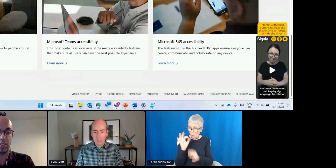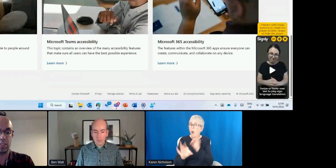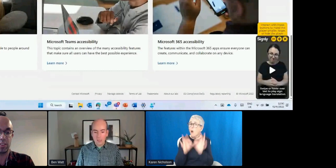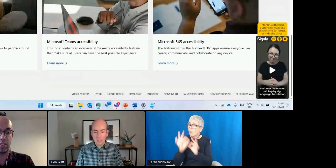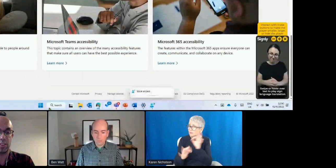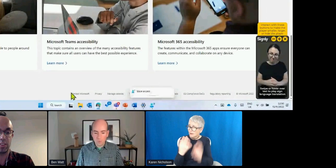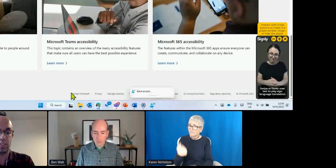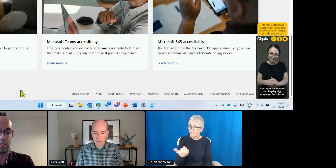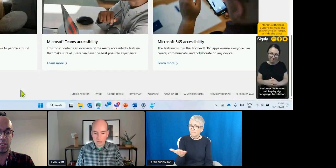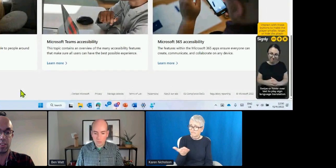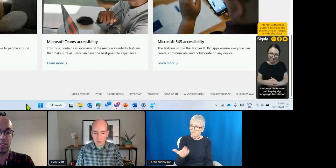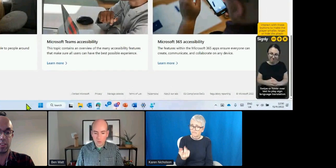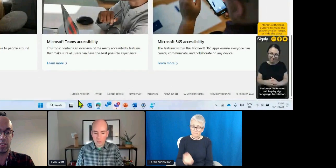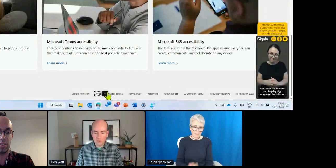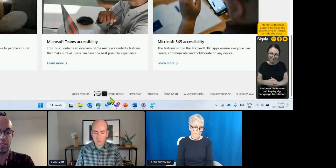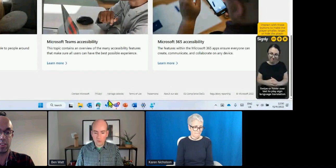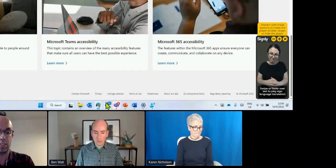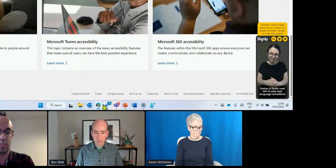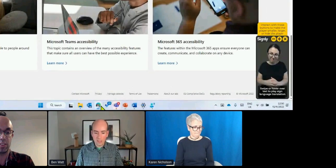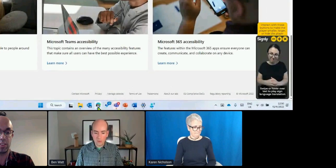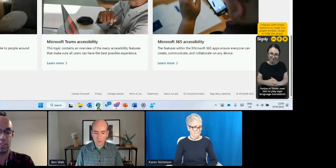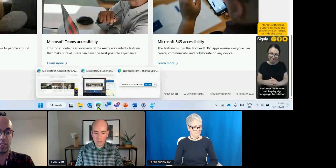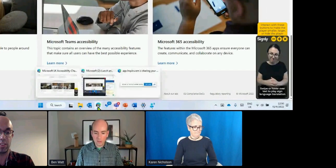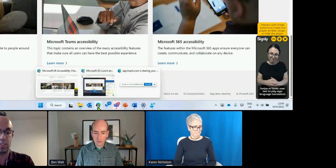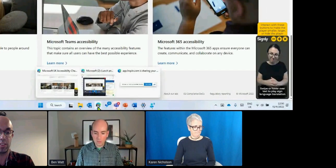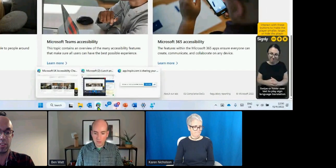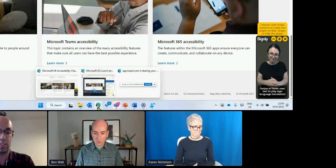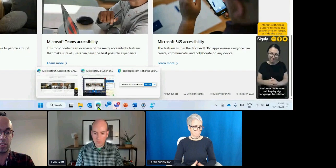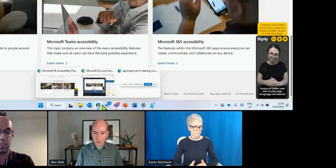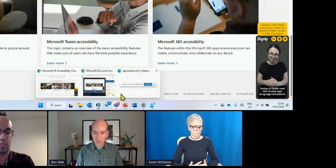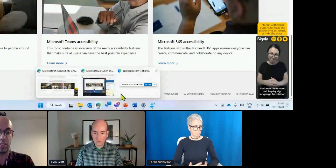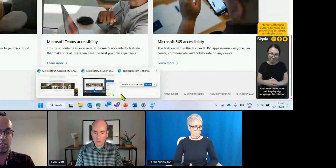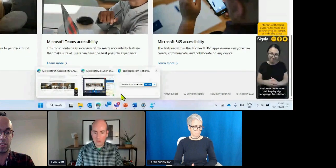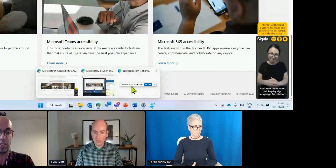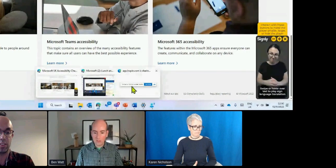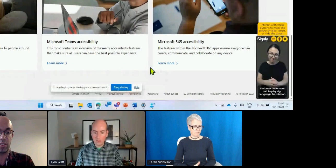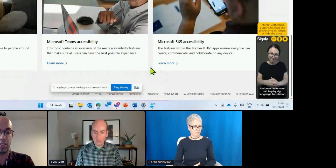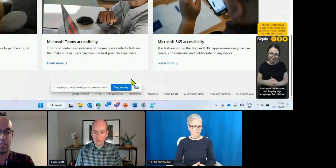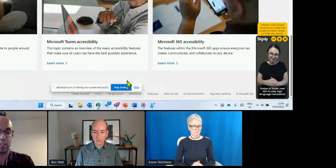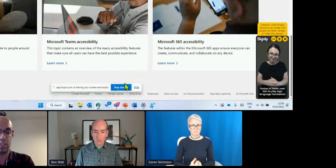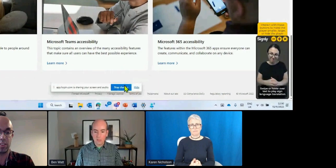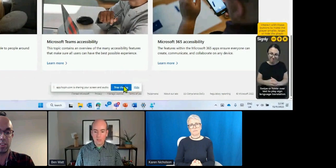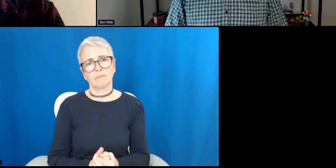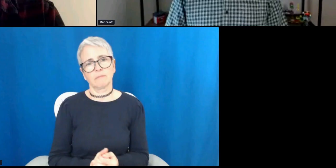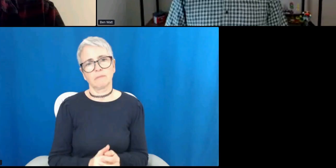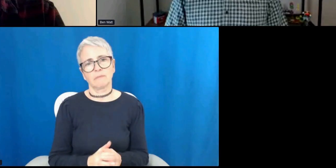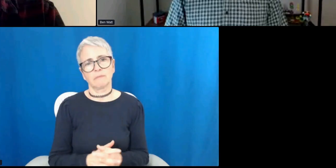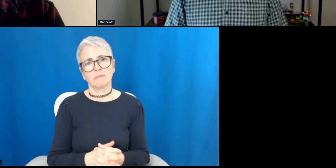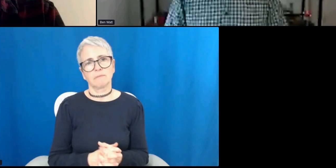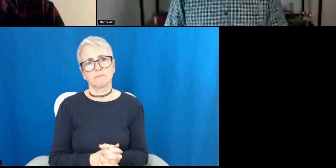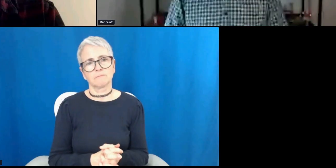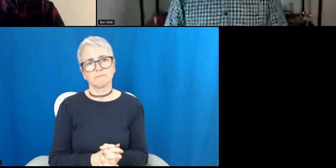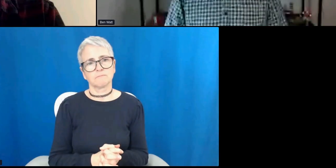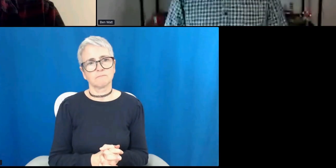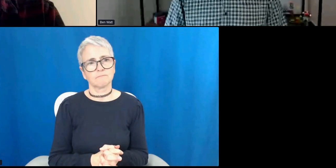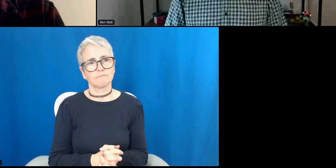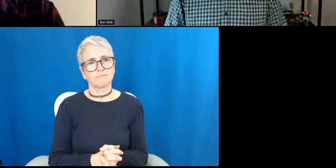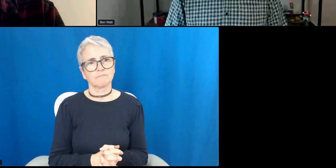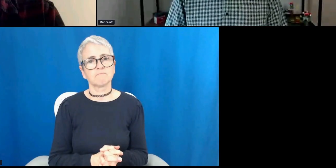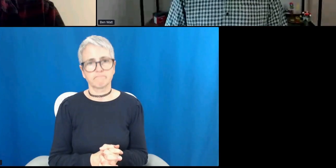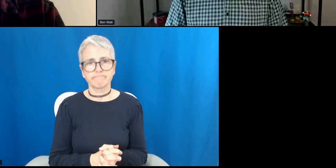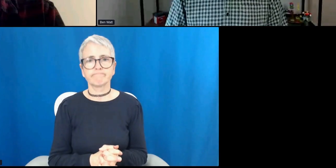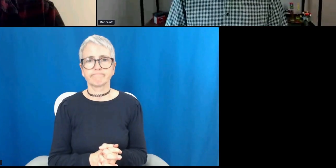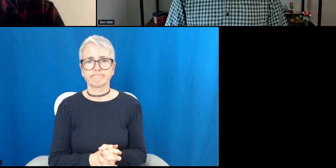in. Maybe we can sort of work our way through and take those. I can stop sharing my screen if that makes things easier. Just do